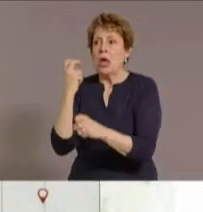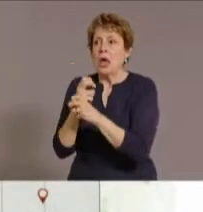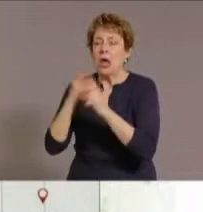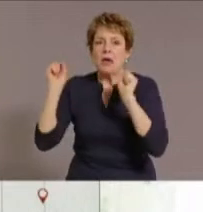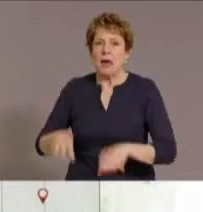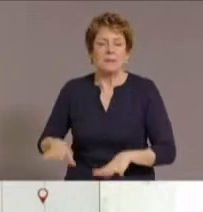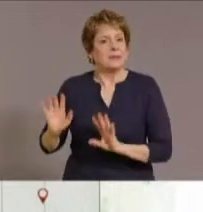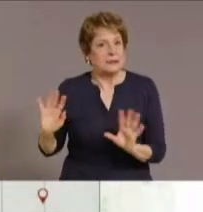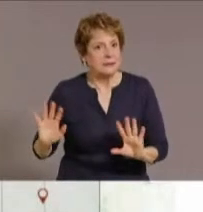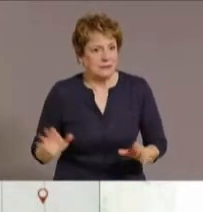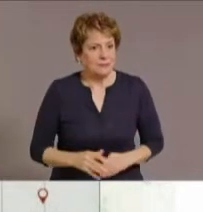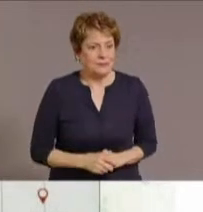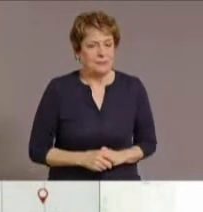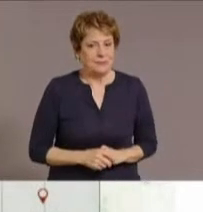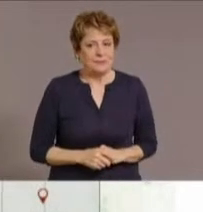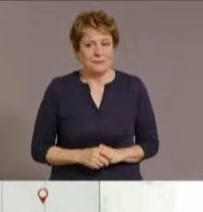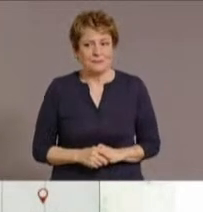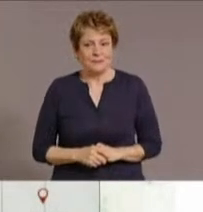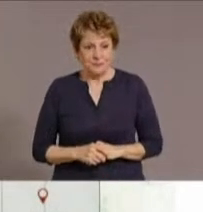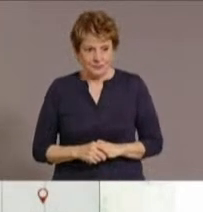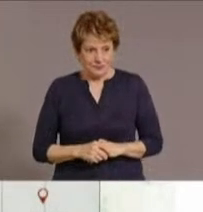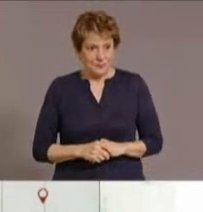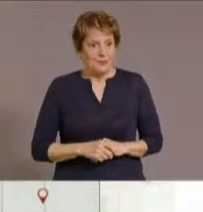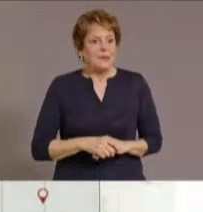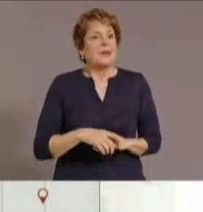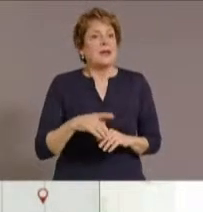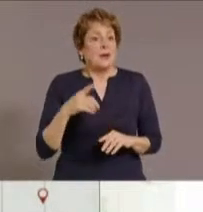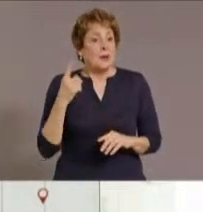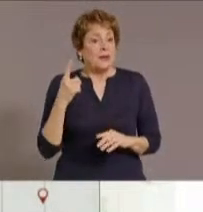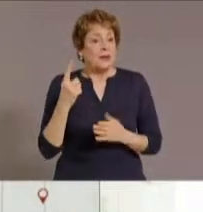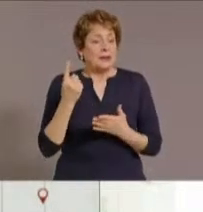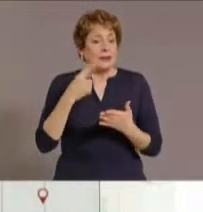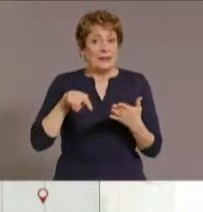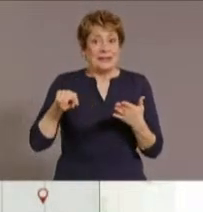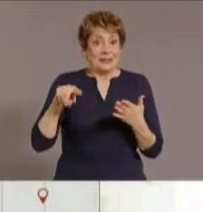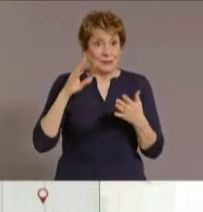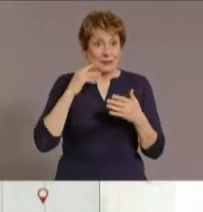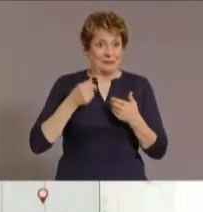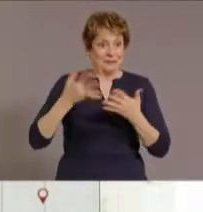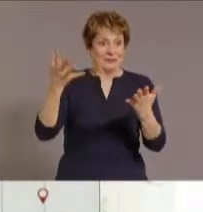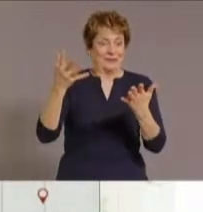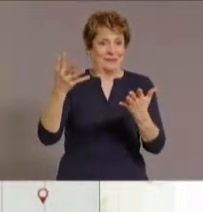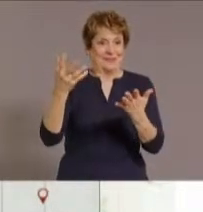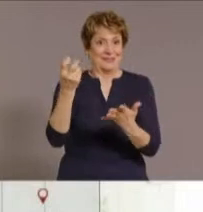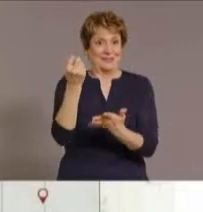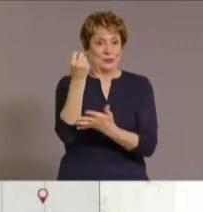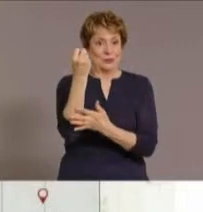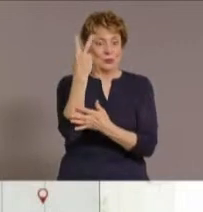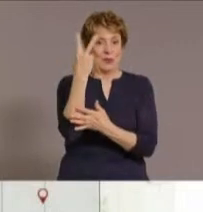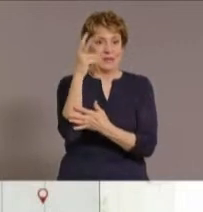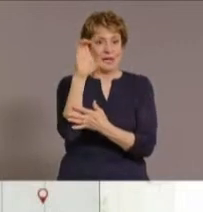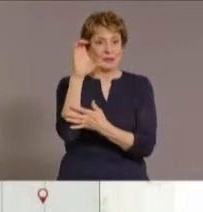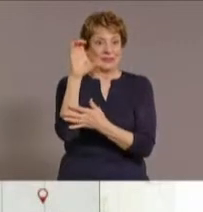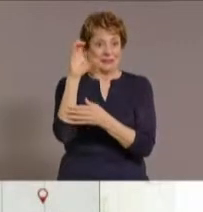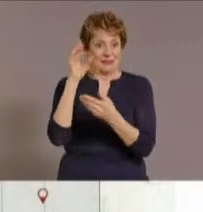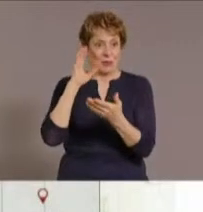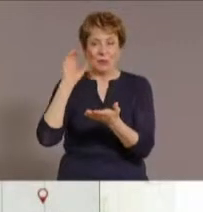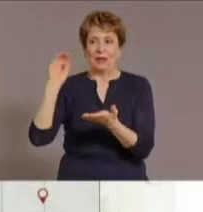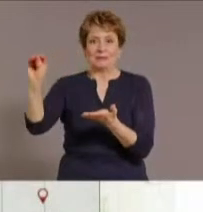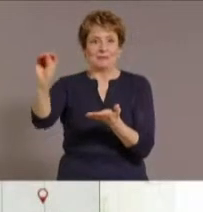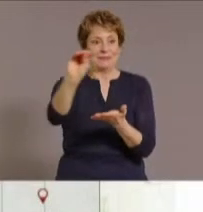As of this week, we have over 1,200 provider sites that have received vaccine supplies. We've had over